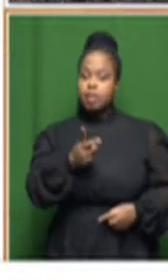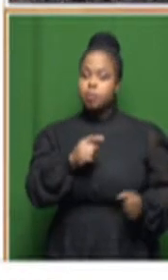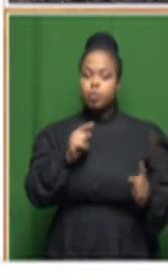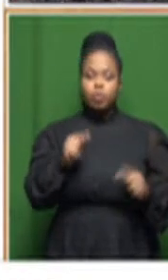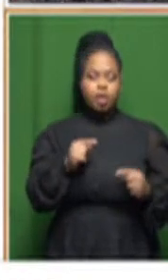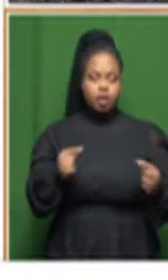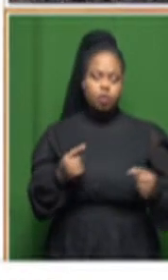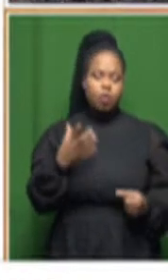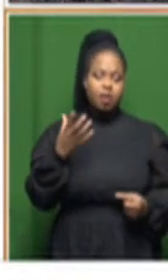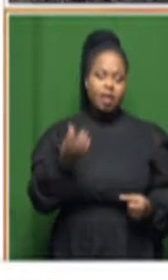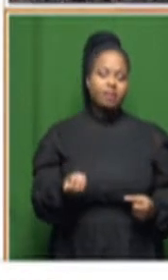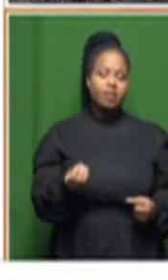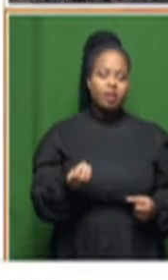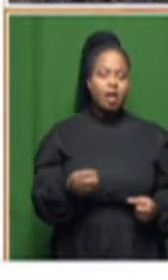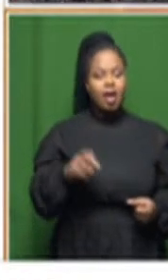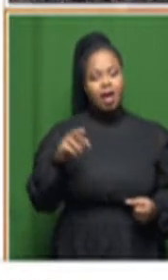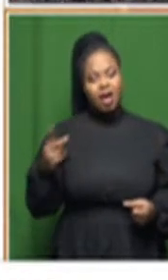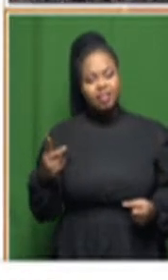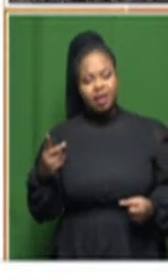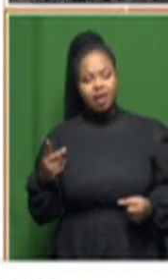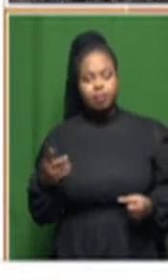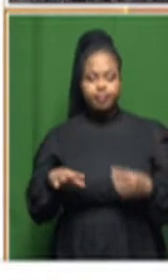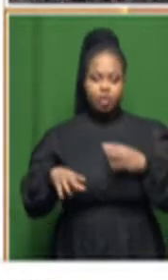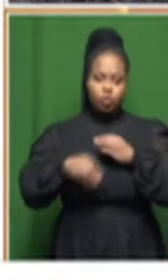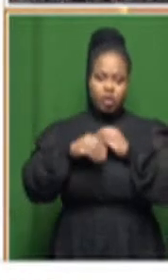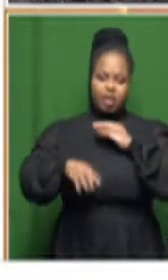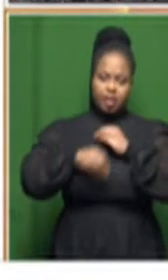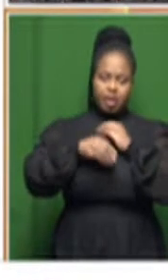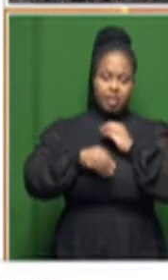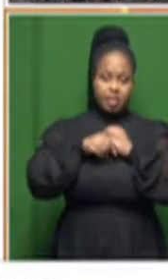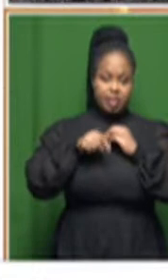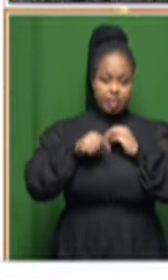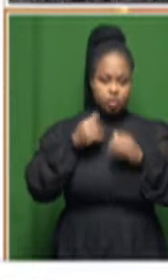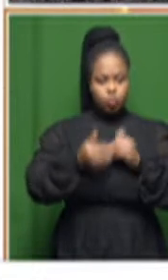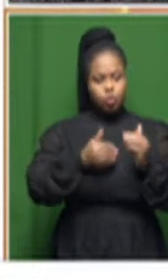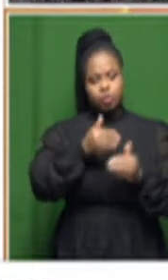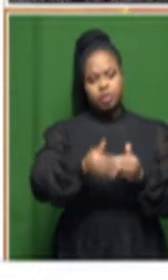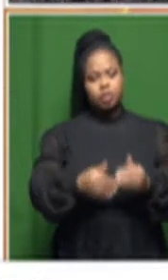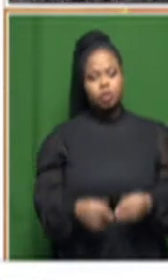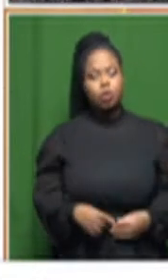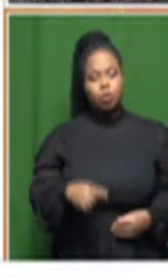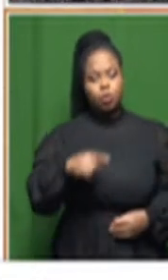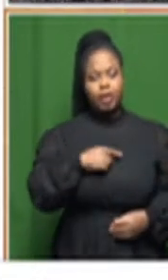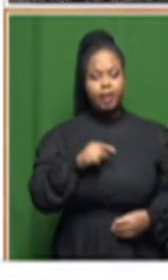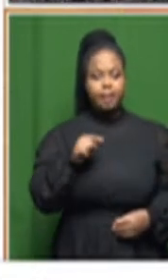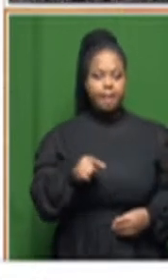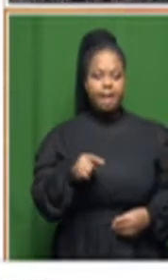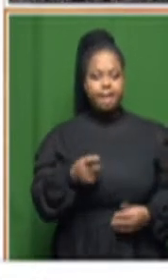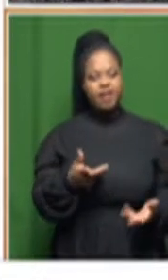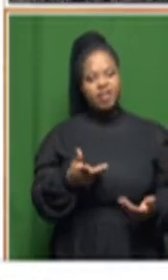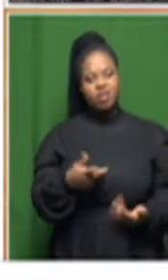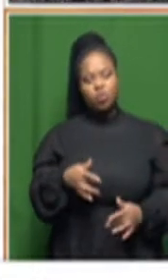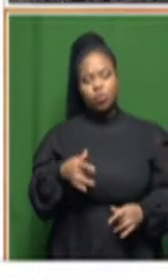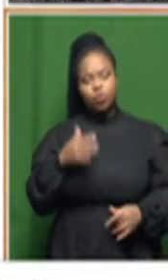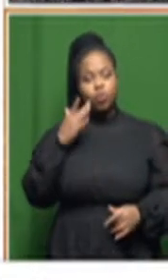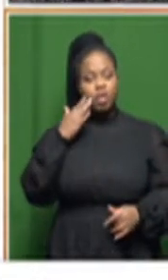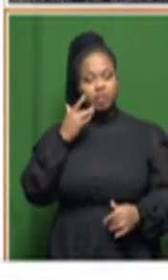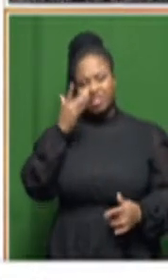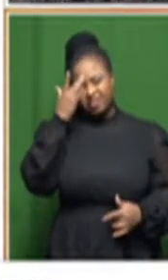other factors intervening in this whole process. So causally associated events